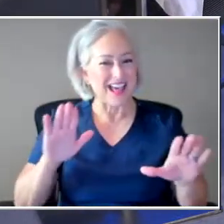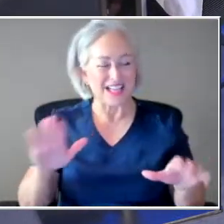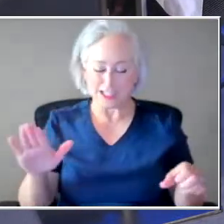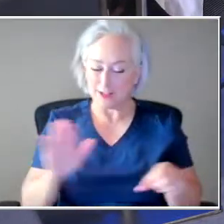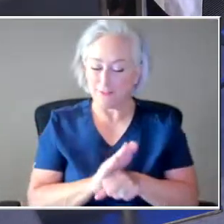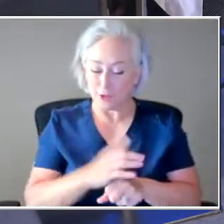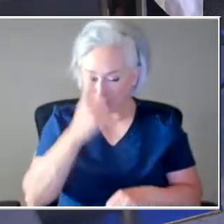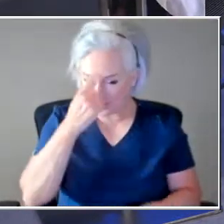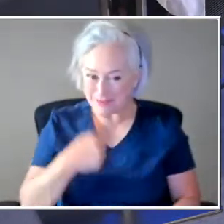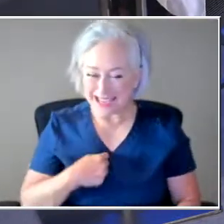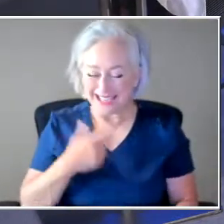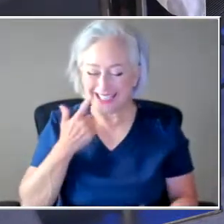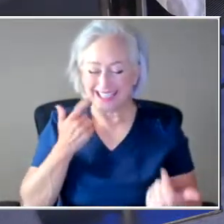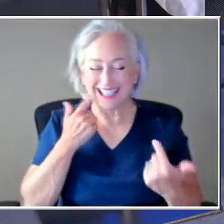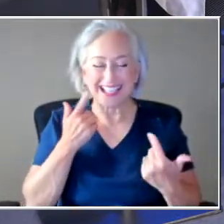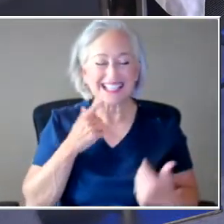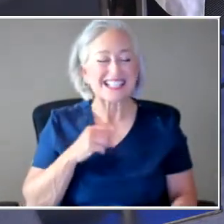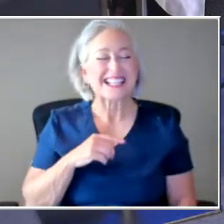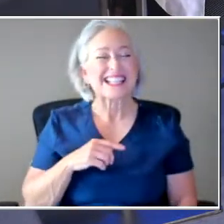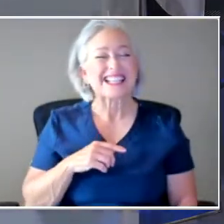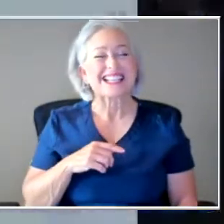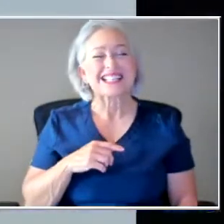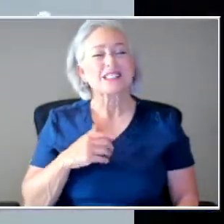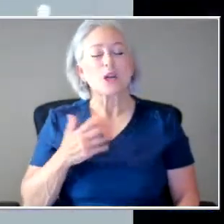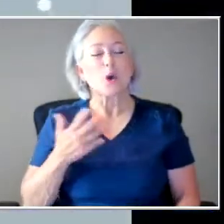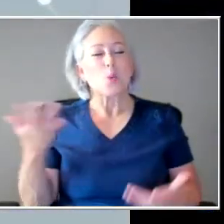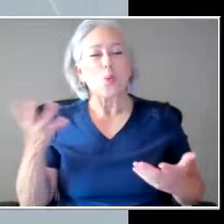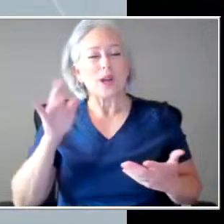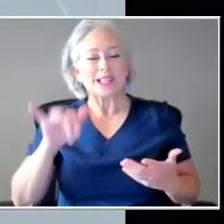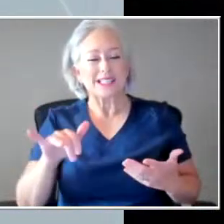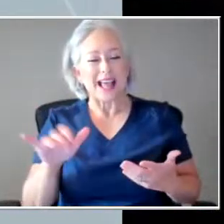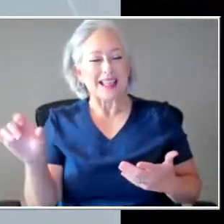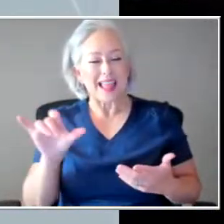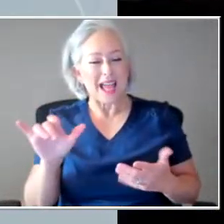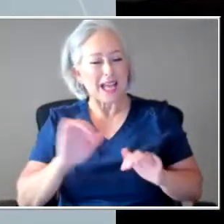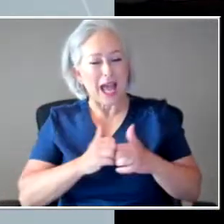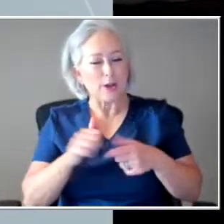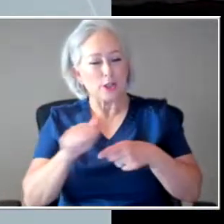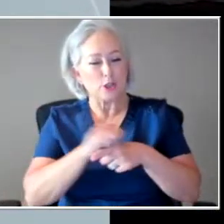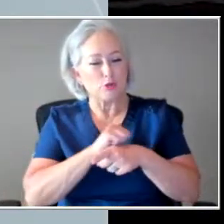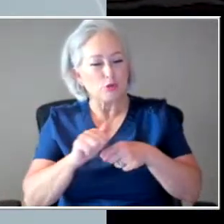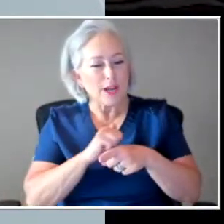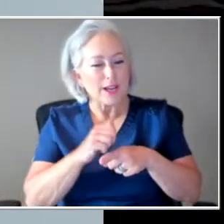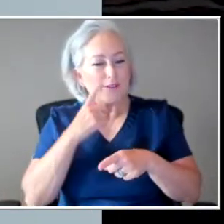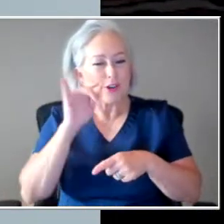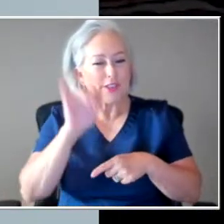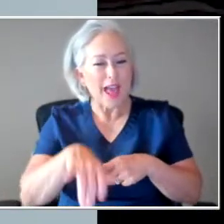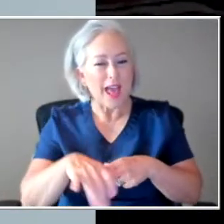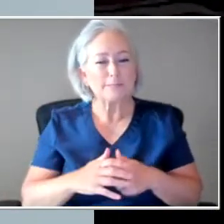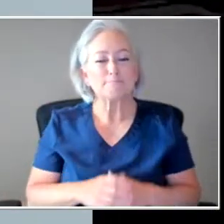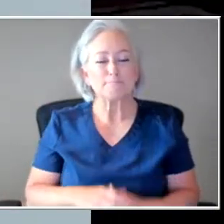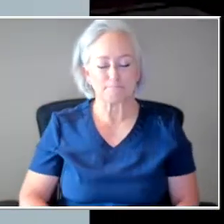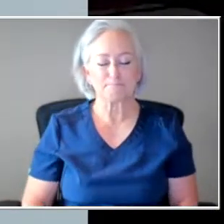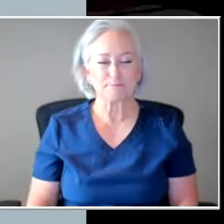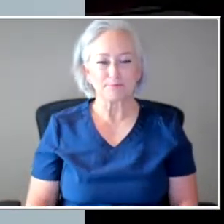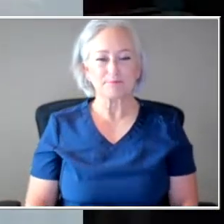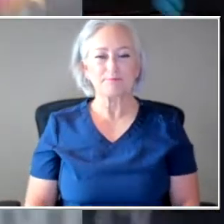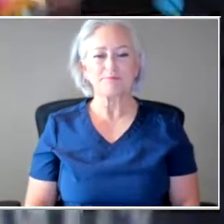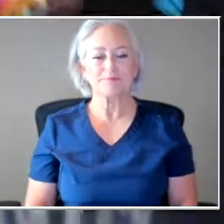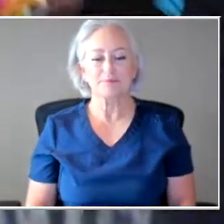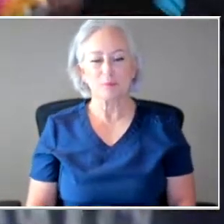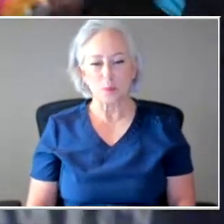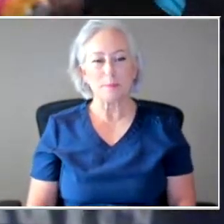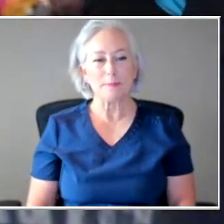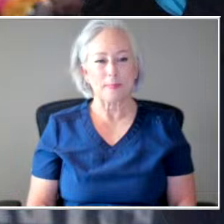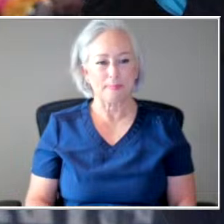So what's that like? How are you training for those? How are you prepping for those? Well, I actually, like I said, I got tricked